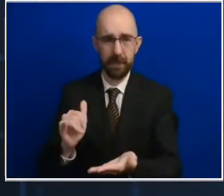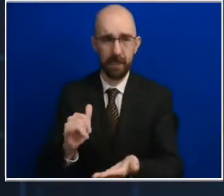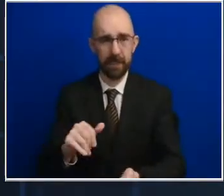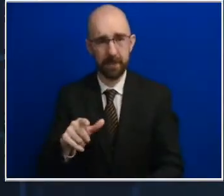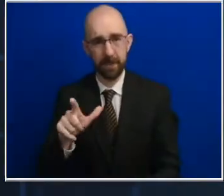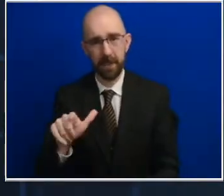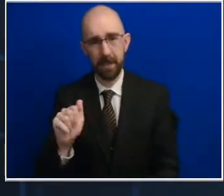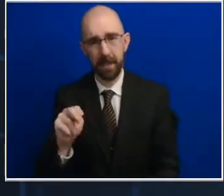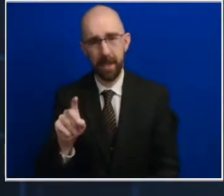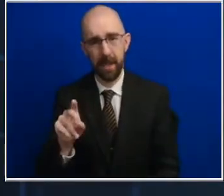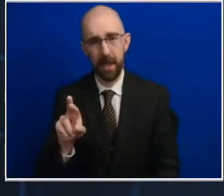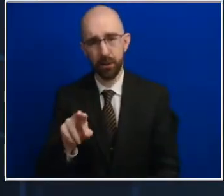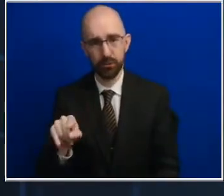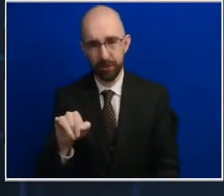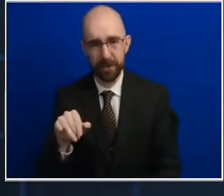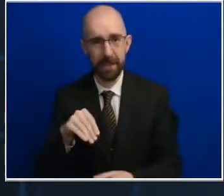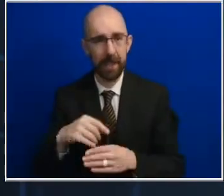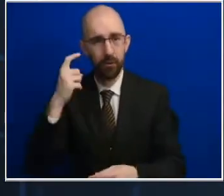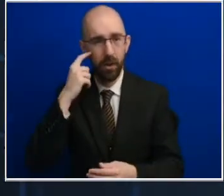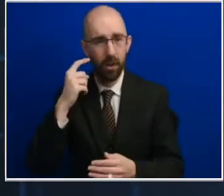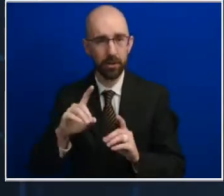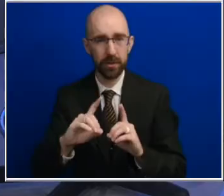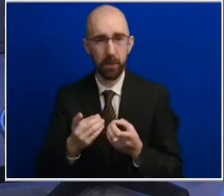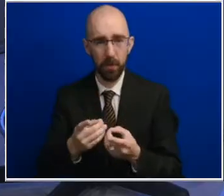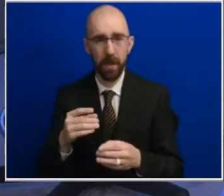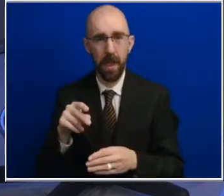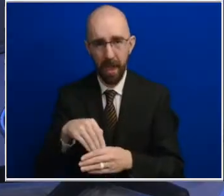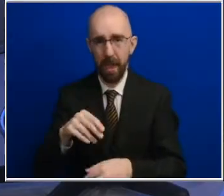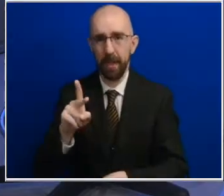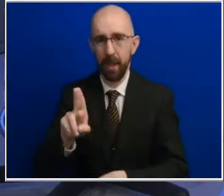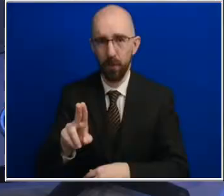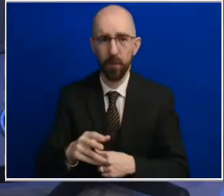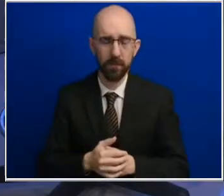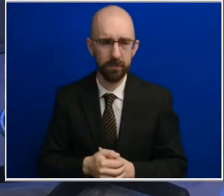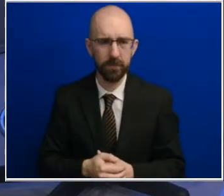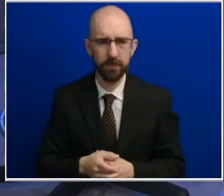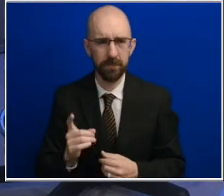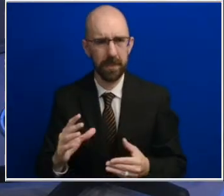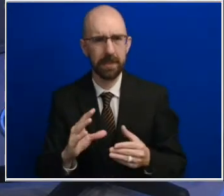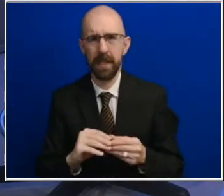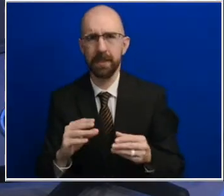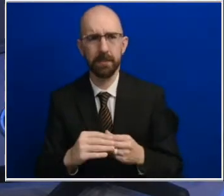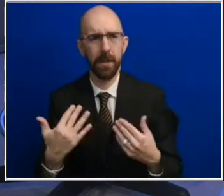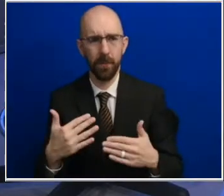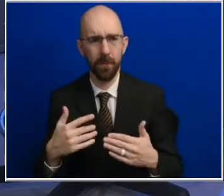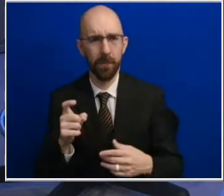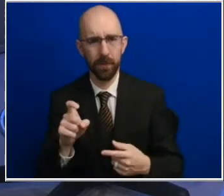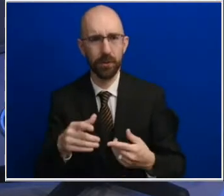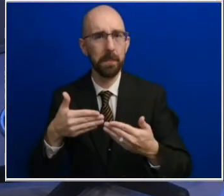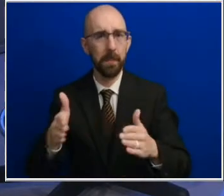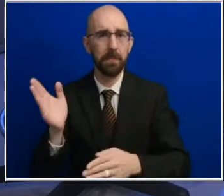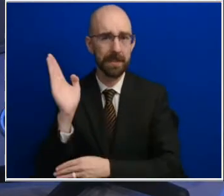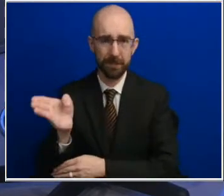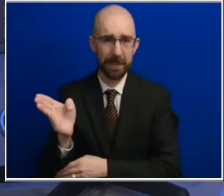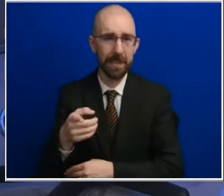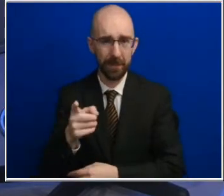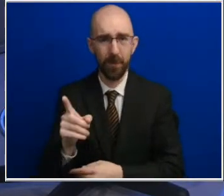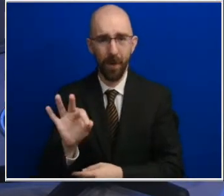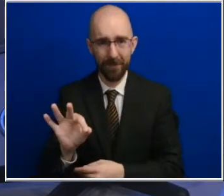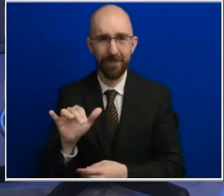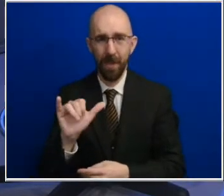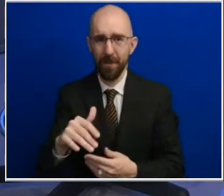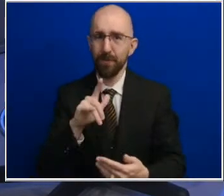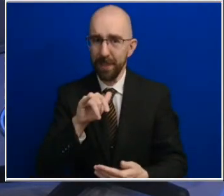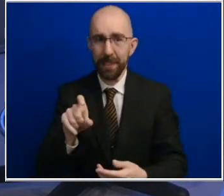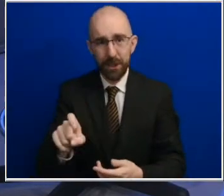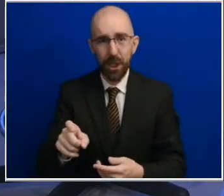neurology department at KU. What a testament. You should do public speaking. You are one of those people. You really should. You are one